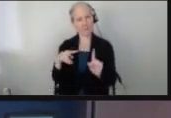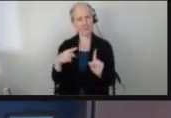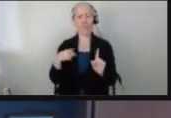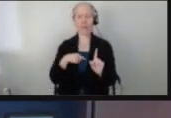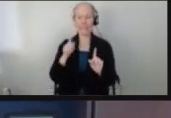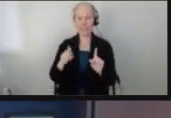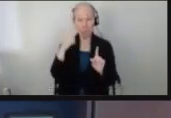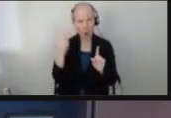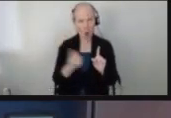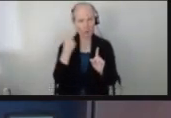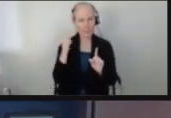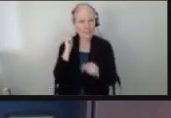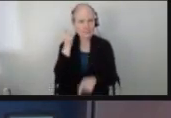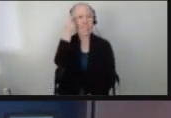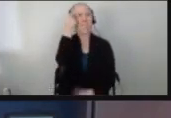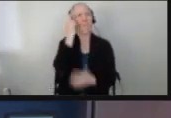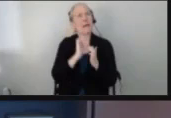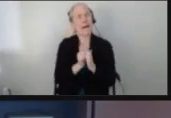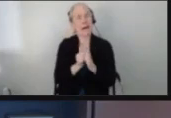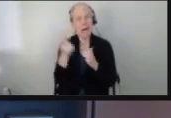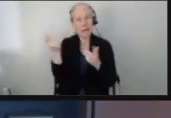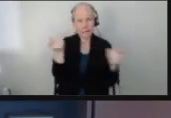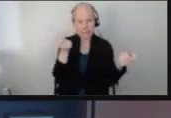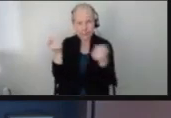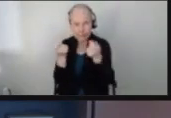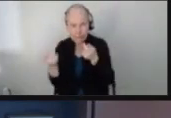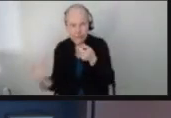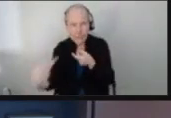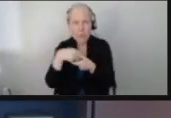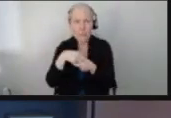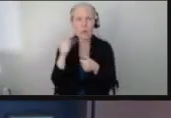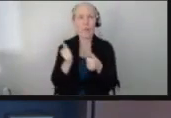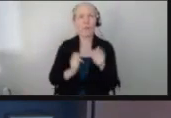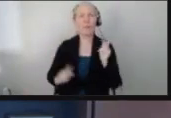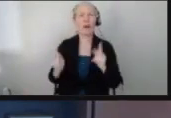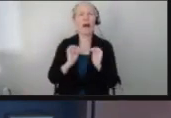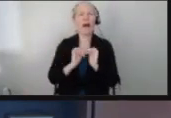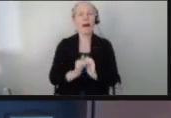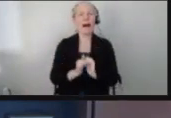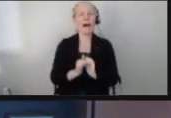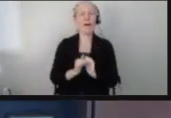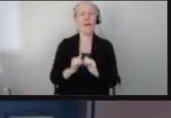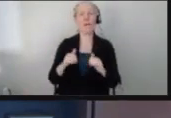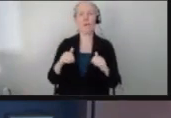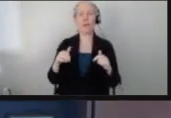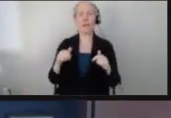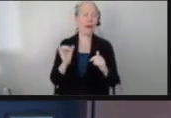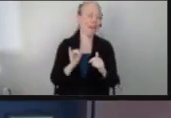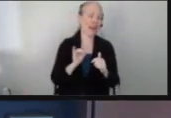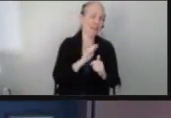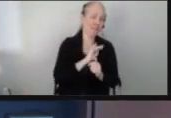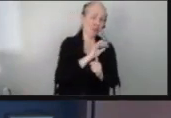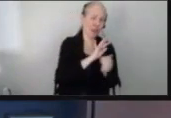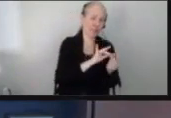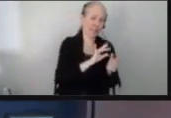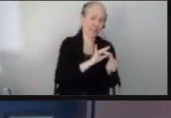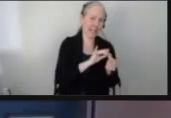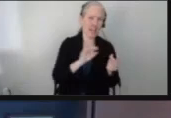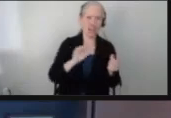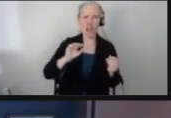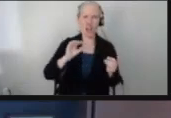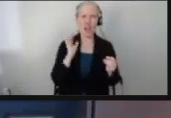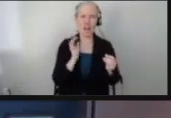include others, how we're going to get this, as Michelle talked about this Martian